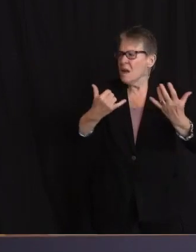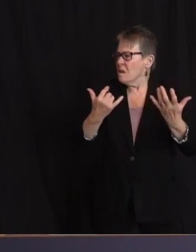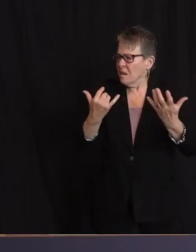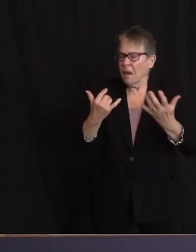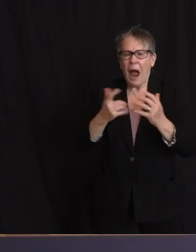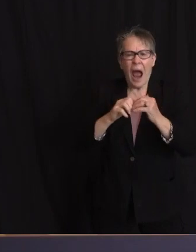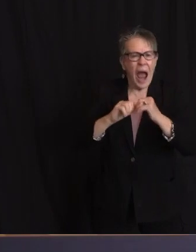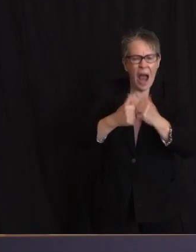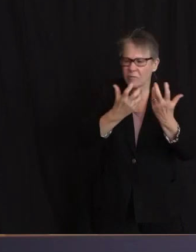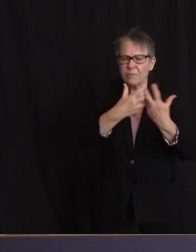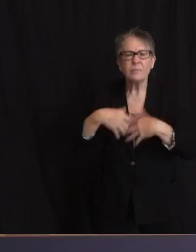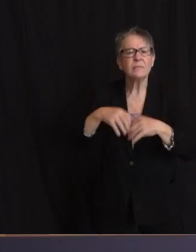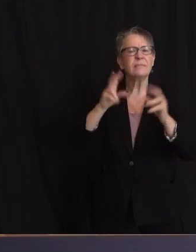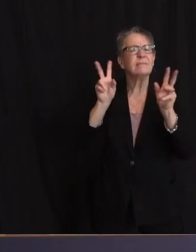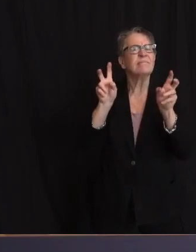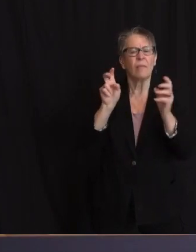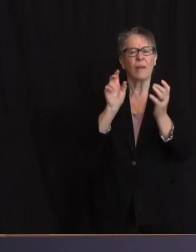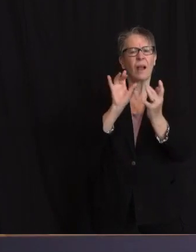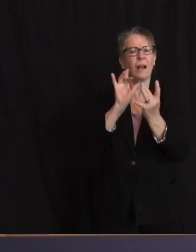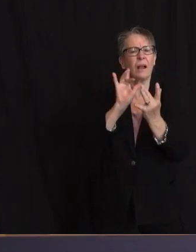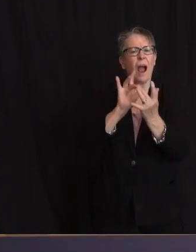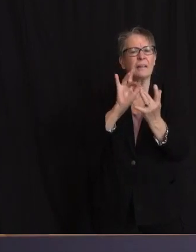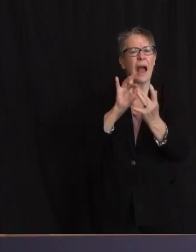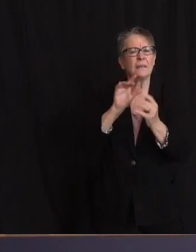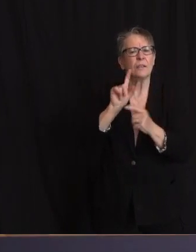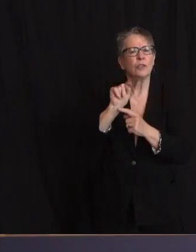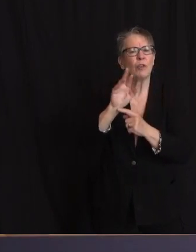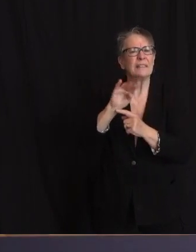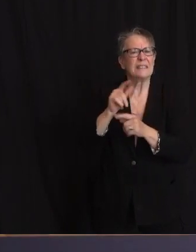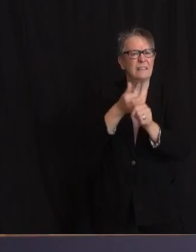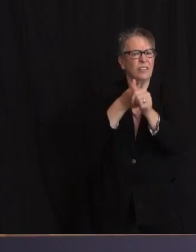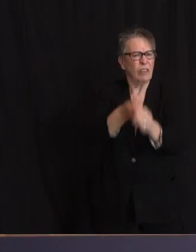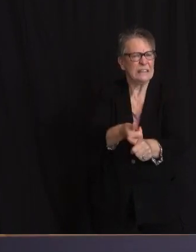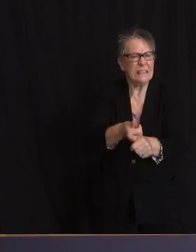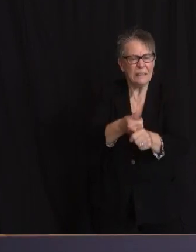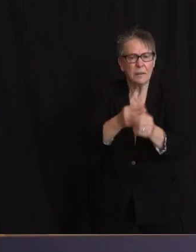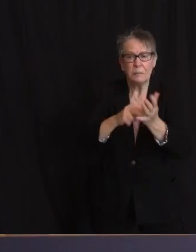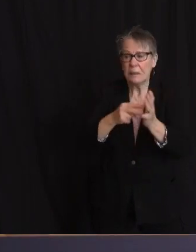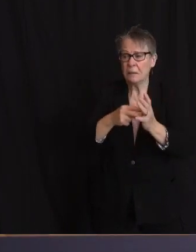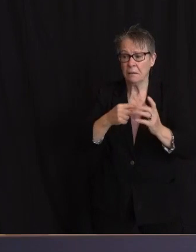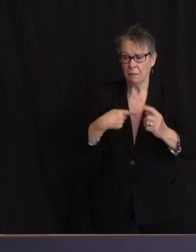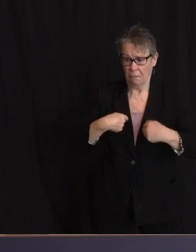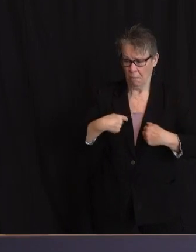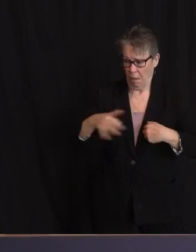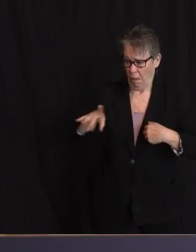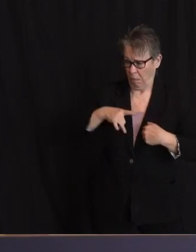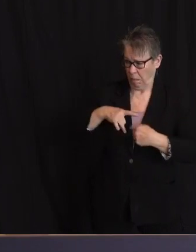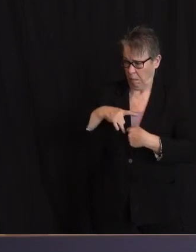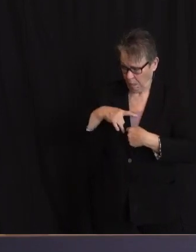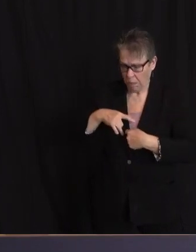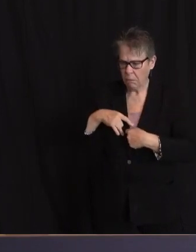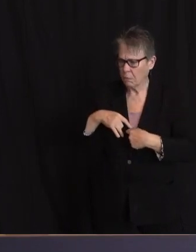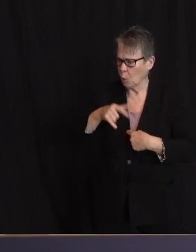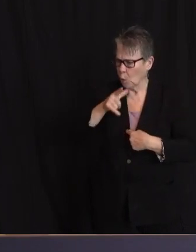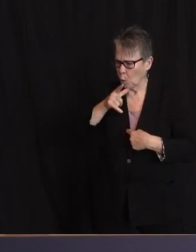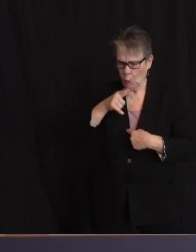see a flare-up? You want to know that quickly, testing, and then what are you going to do about it? So how do you find